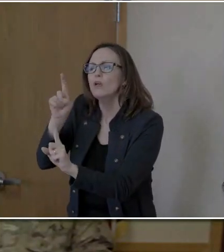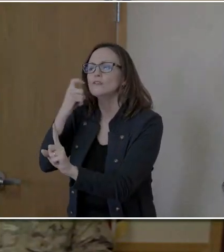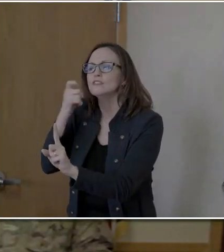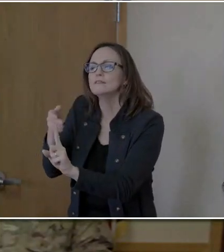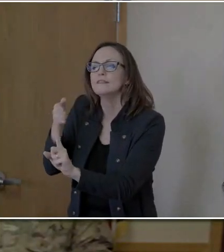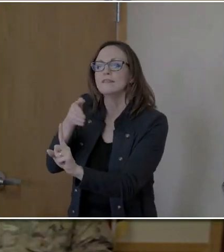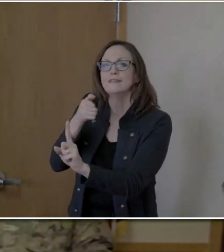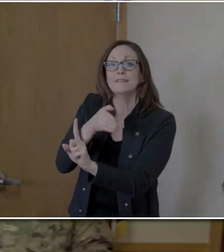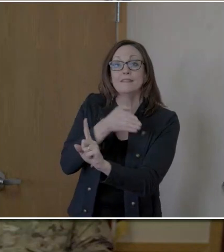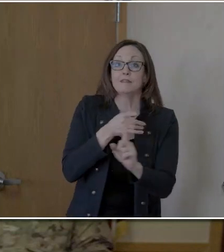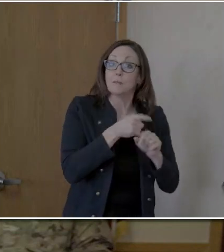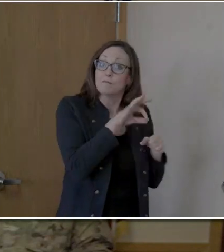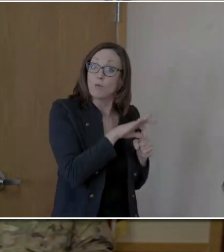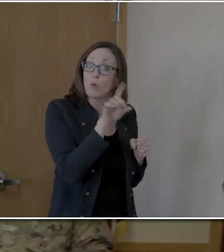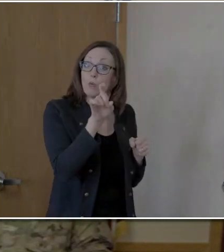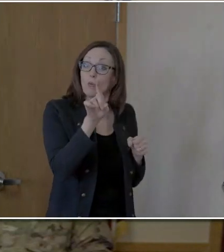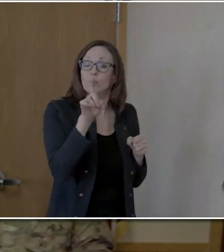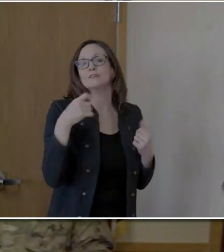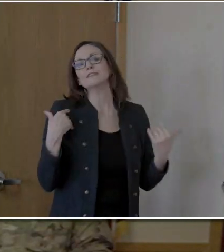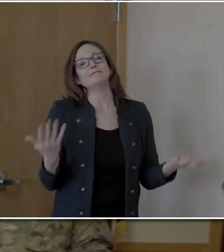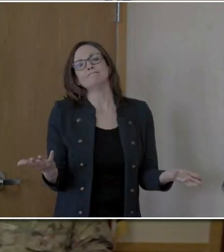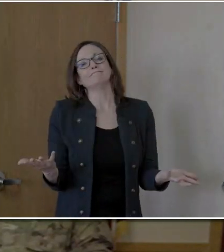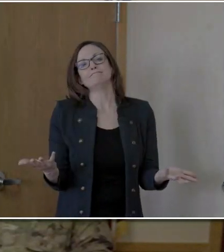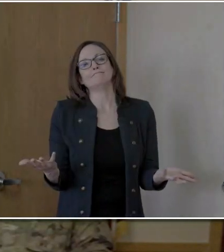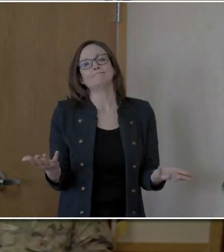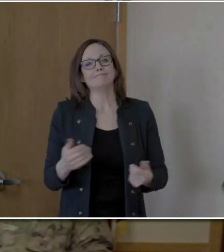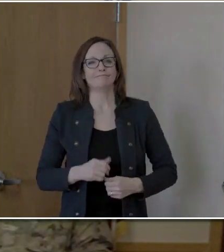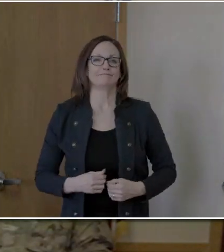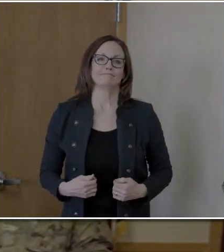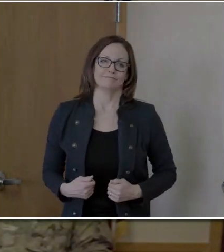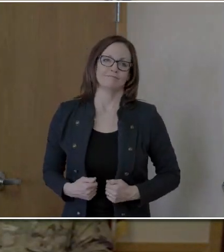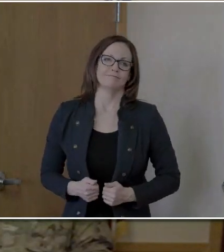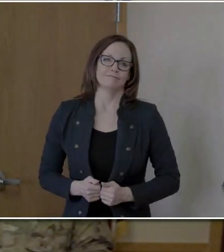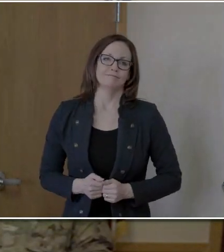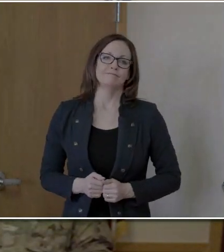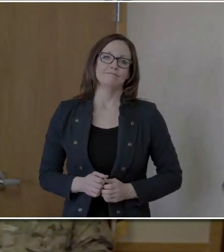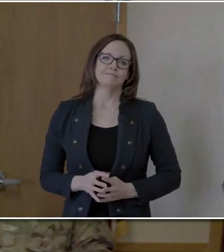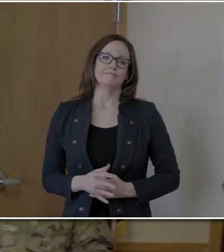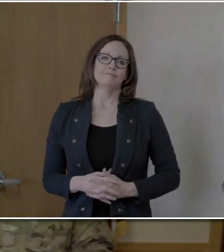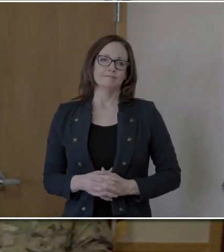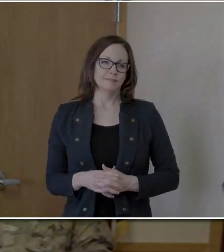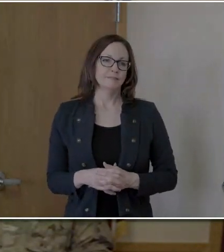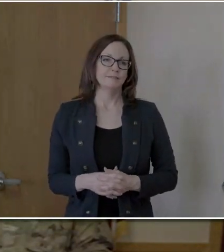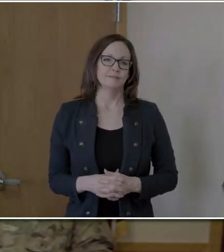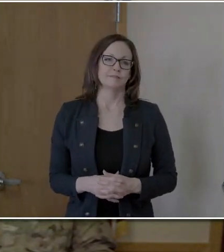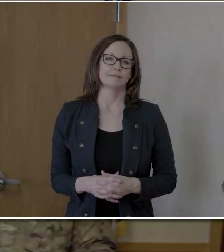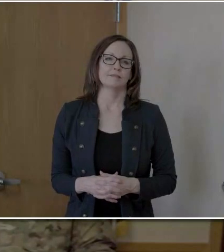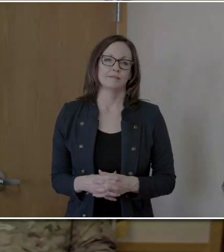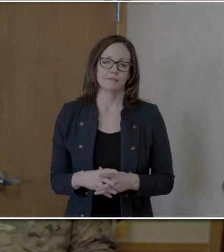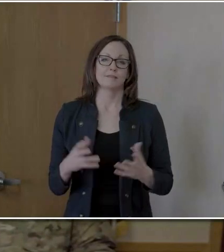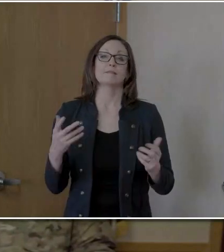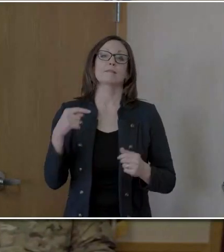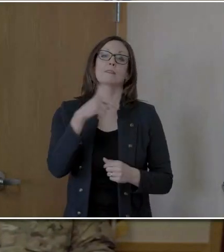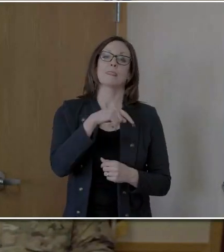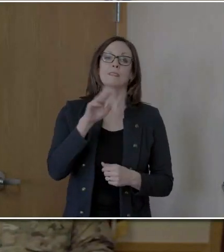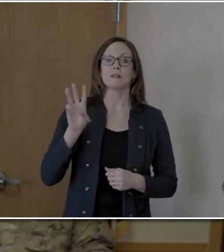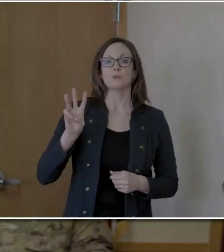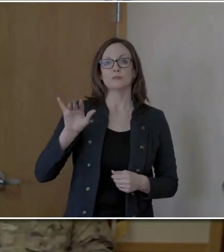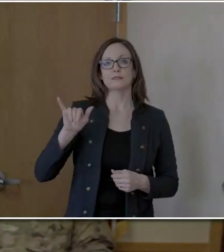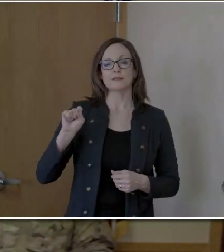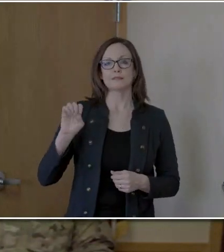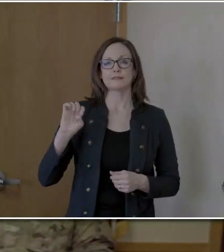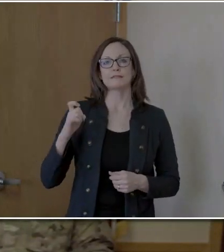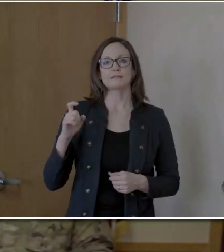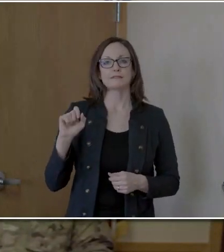Hello, can you hear me? Yes, we can. Alrighty, thank you for taking my question, and thank you for your service